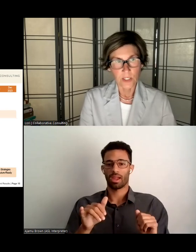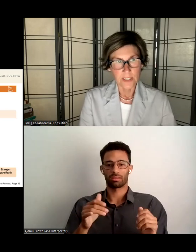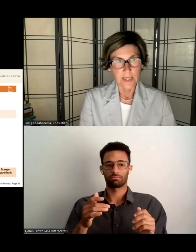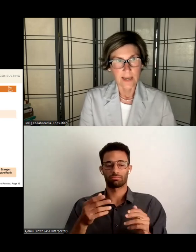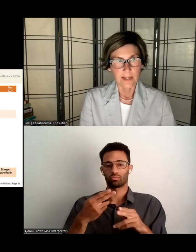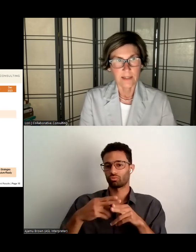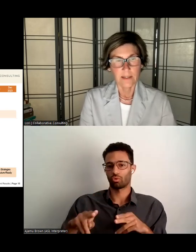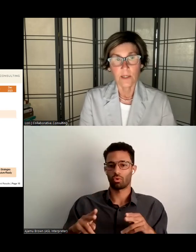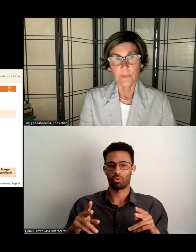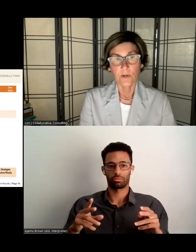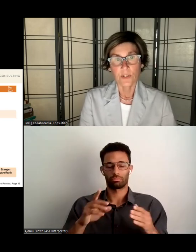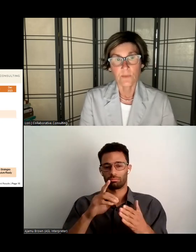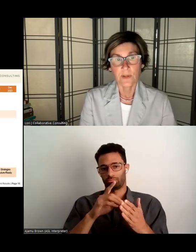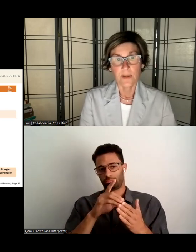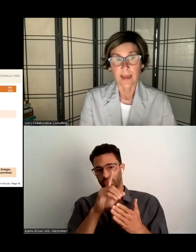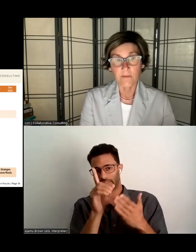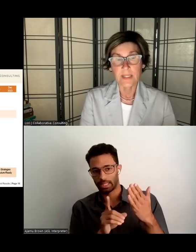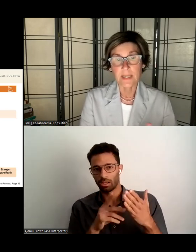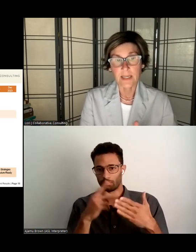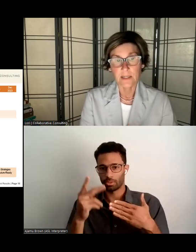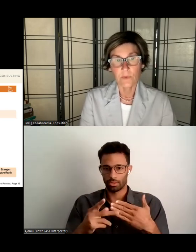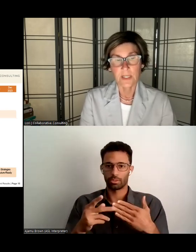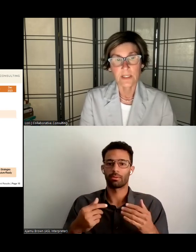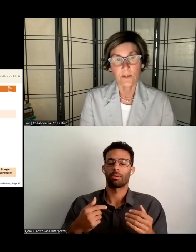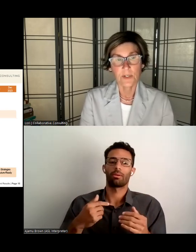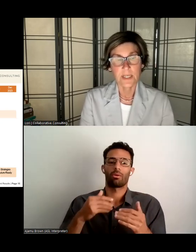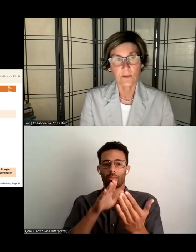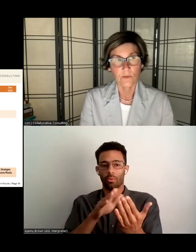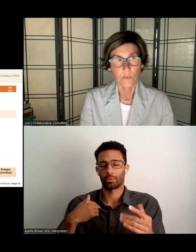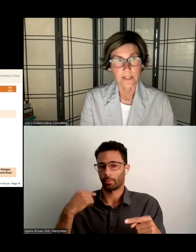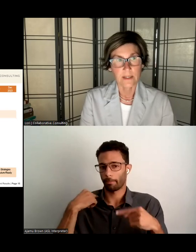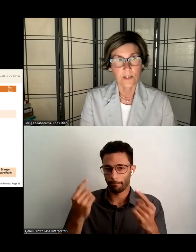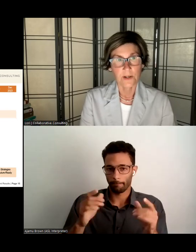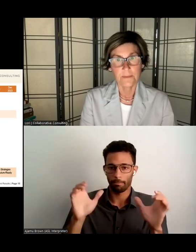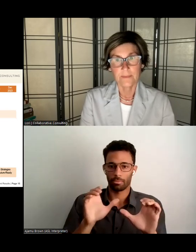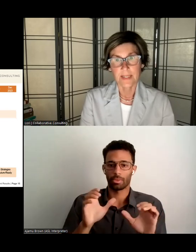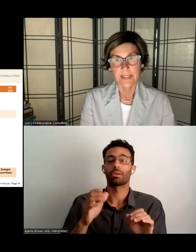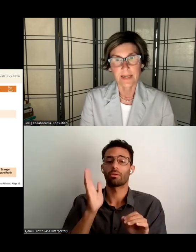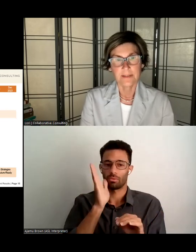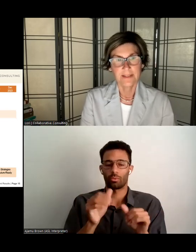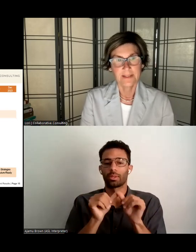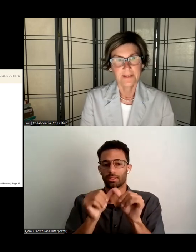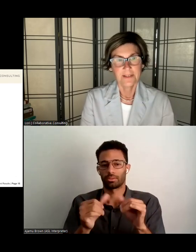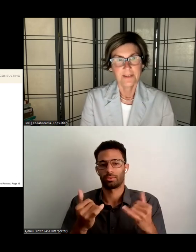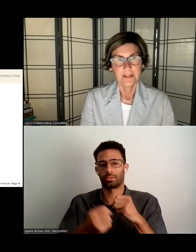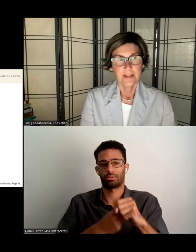the project design and the approach that we have been taking and will continue to take through the rest of this year. Next slide.